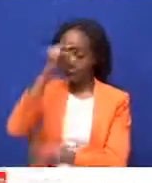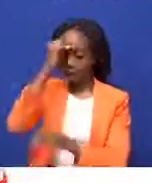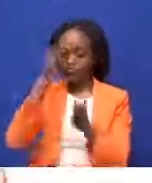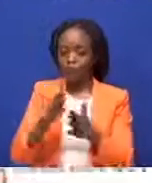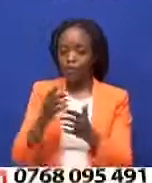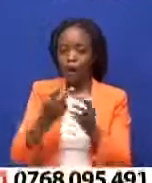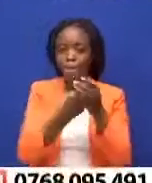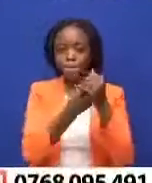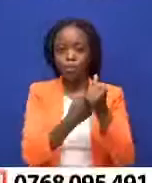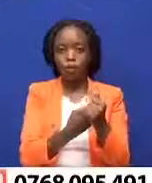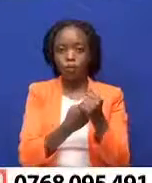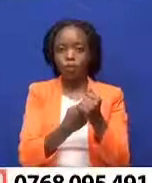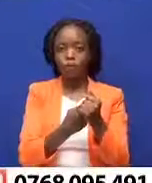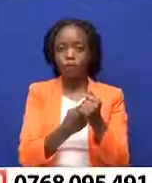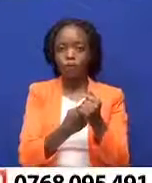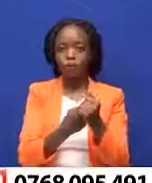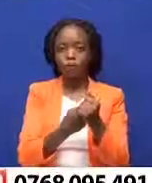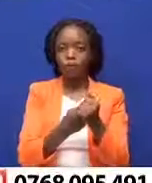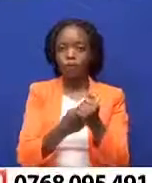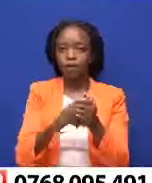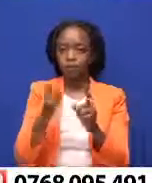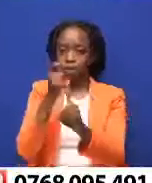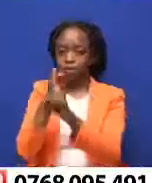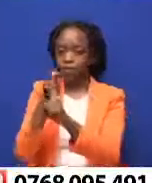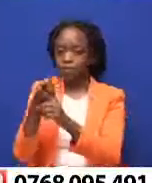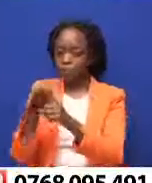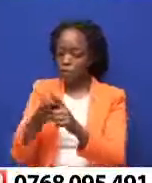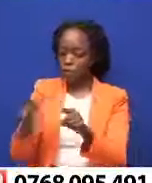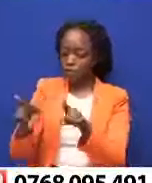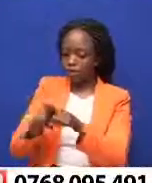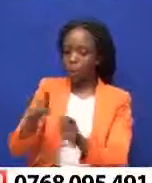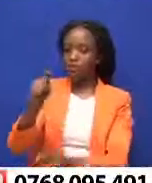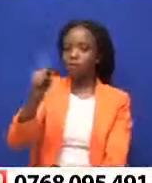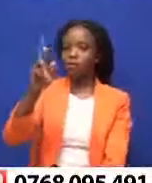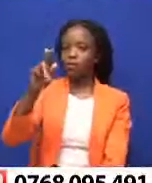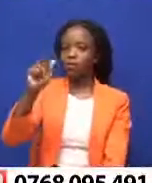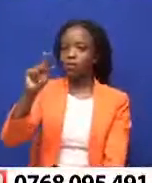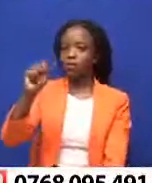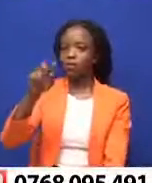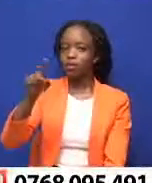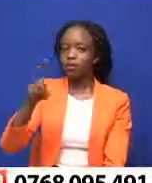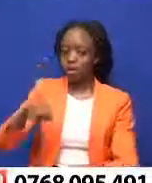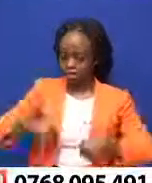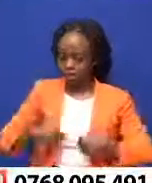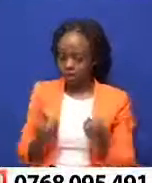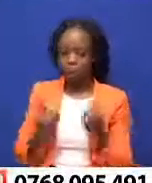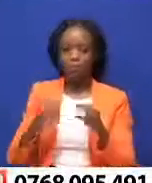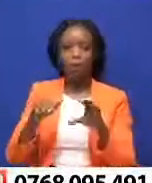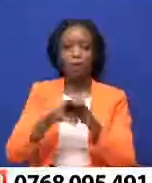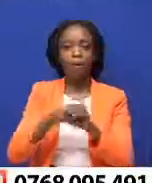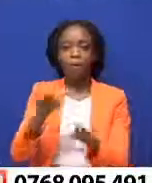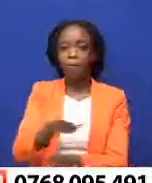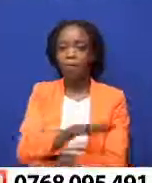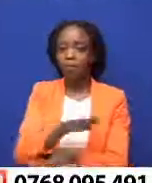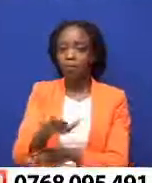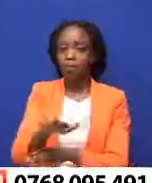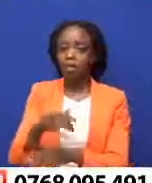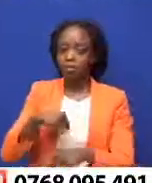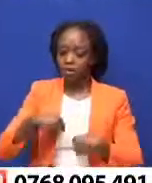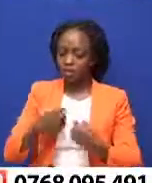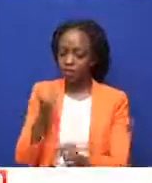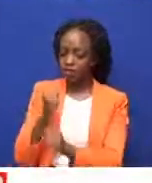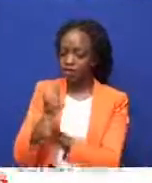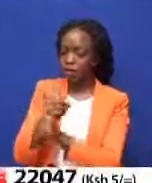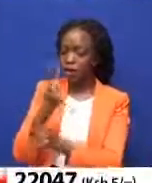for both terms comes from Trans Nzoia County. Myself, I've been a member of parliament for Kiminini in Trans Nzoia County. I'm doing my second